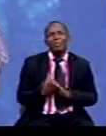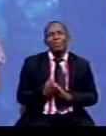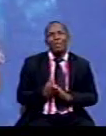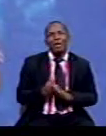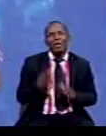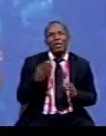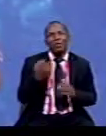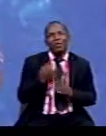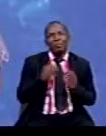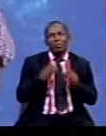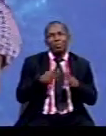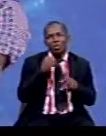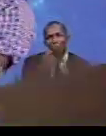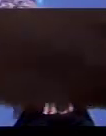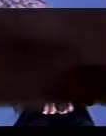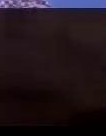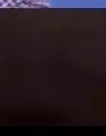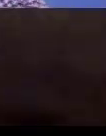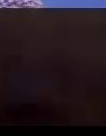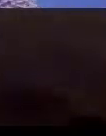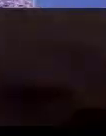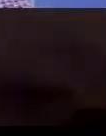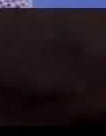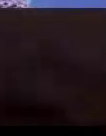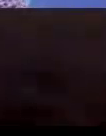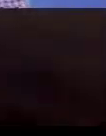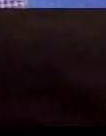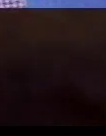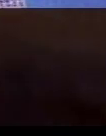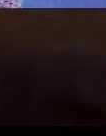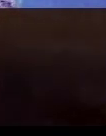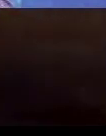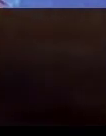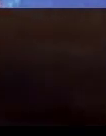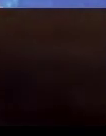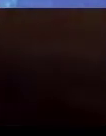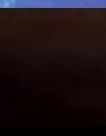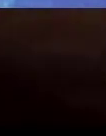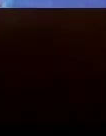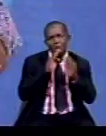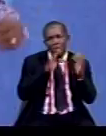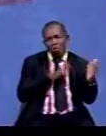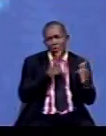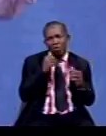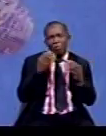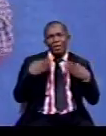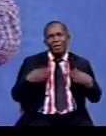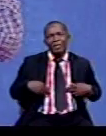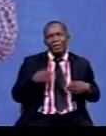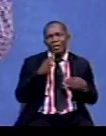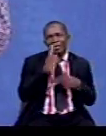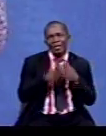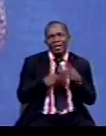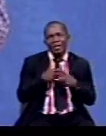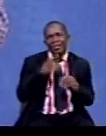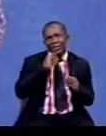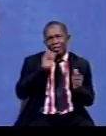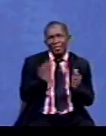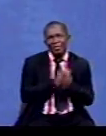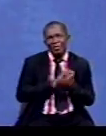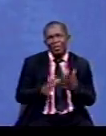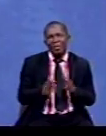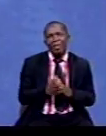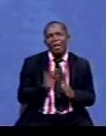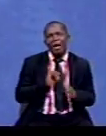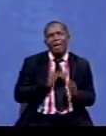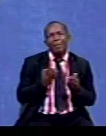will be gloom. But I am here to share briefly with you the story of a very young man, a youth, just